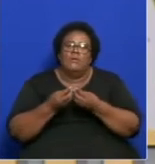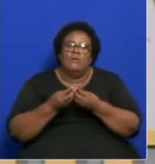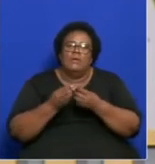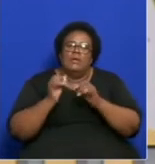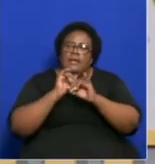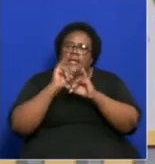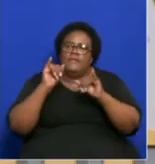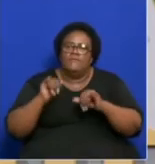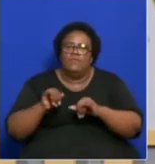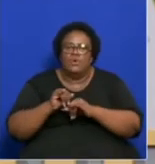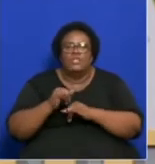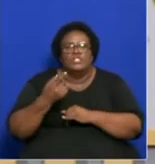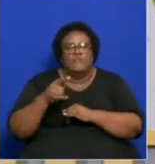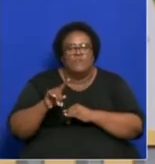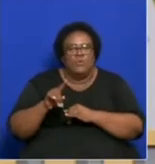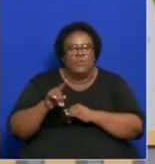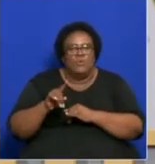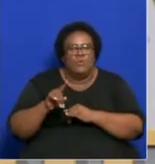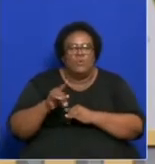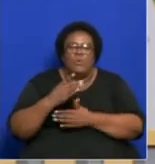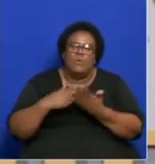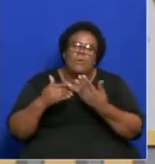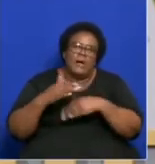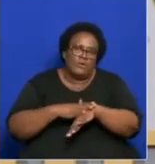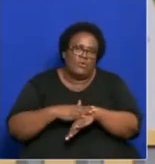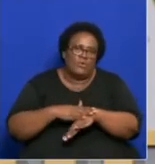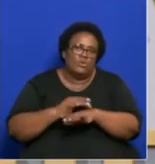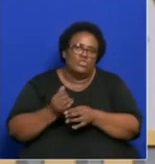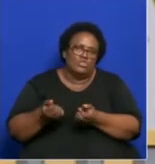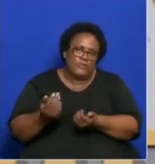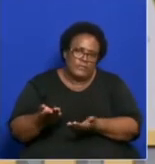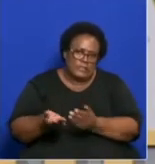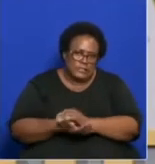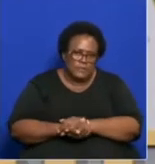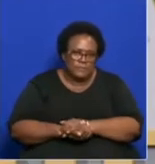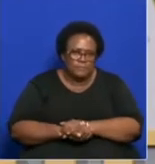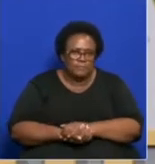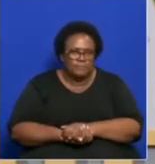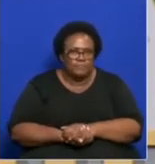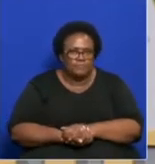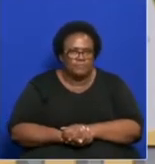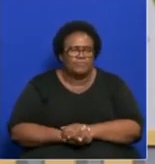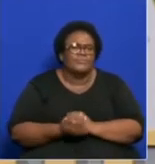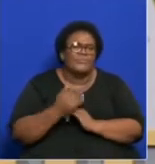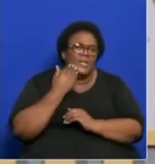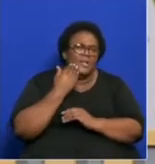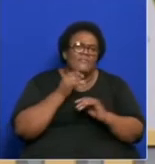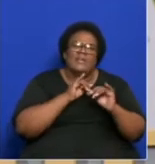Let us not. So, if there are invoices for